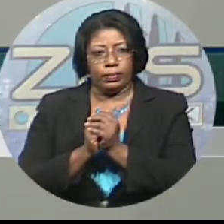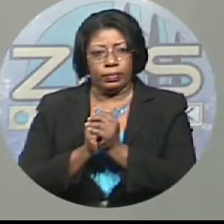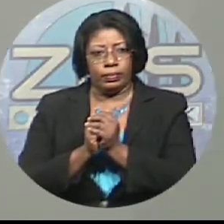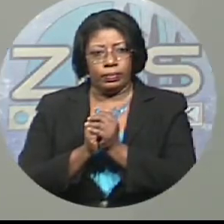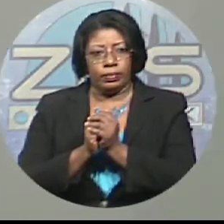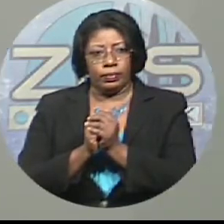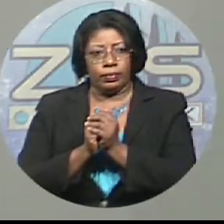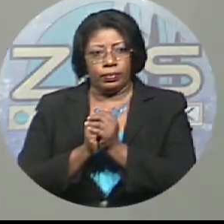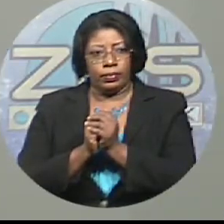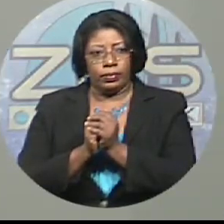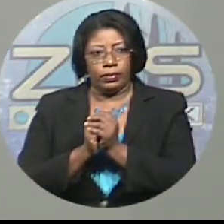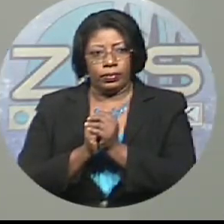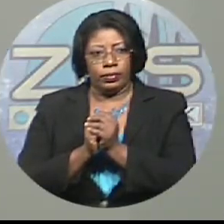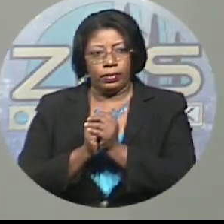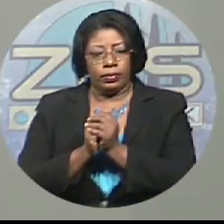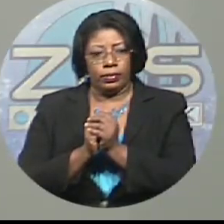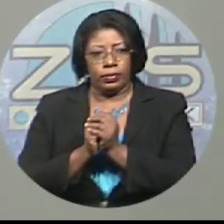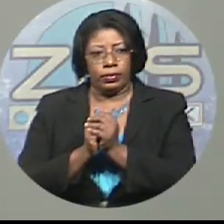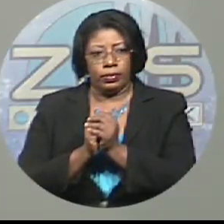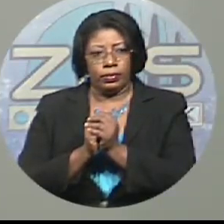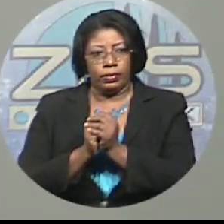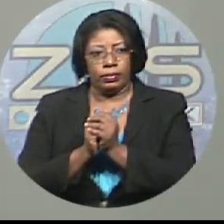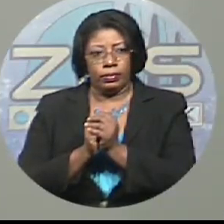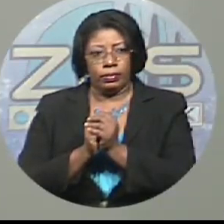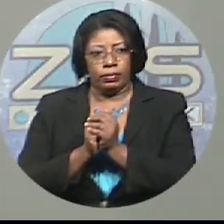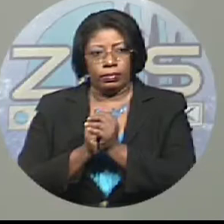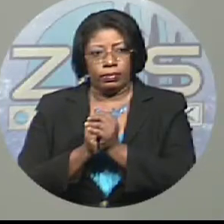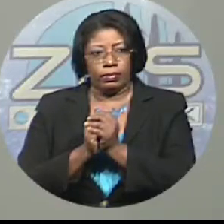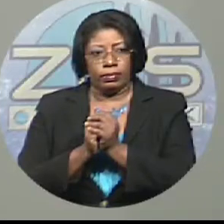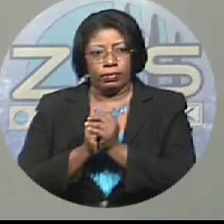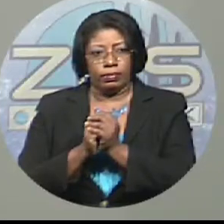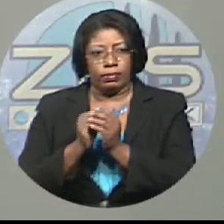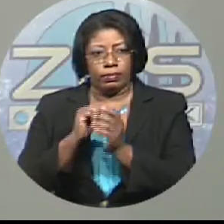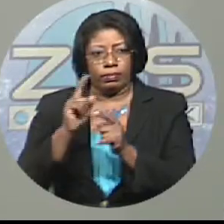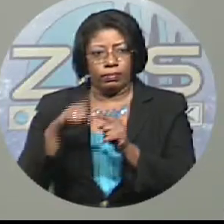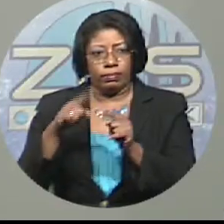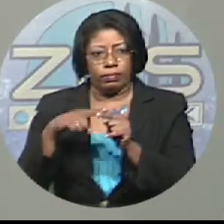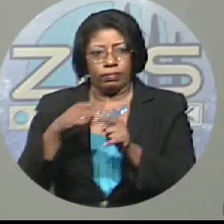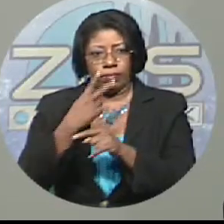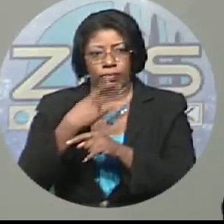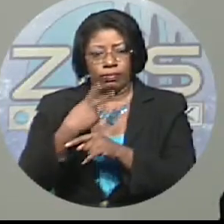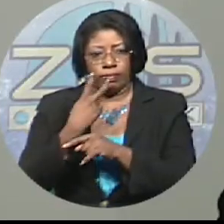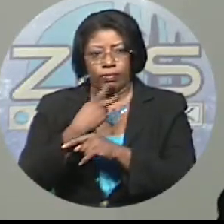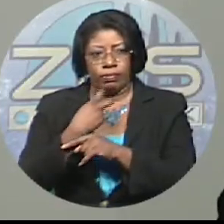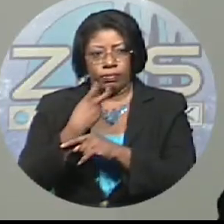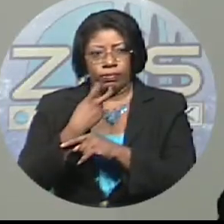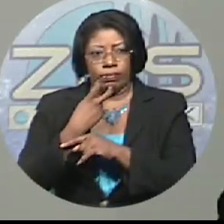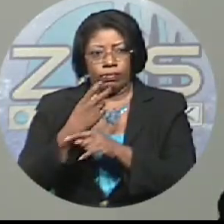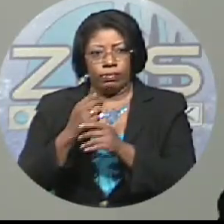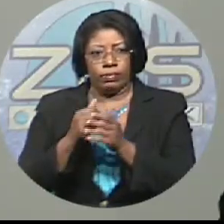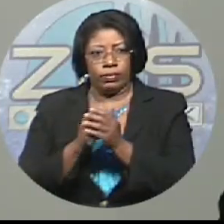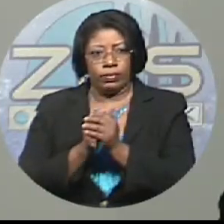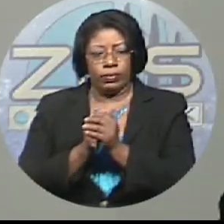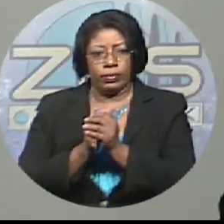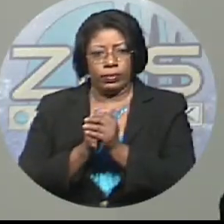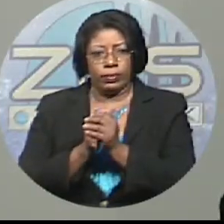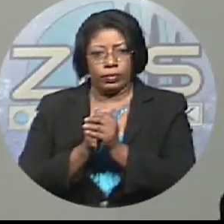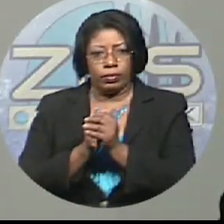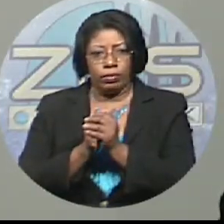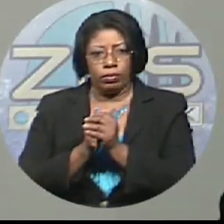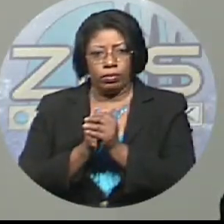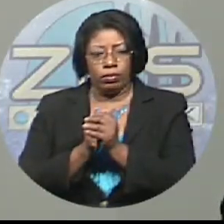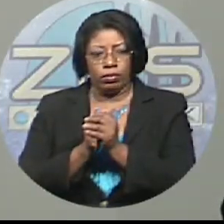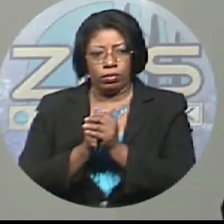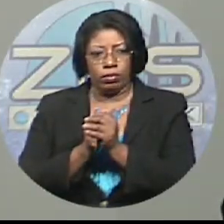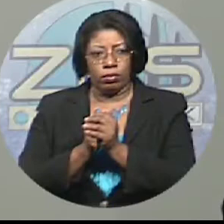will deliver. Subsequent to that, for the next few years of operation, what we say we do, we